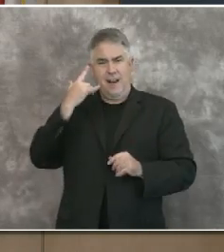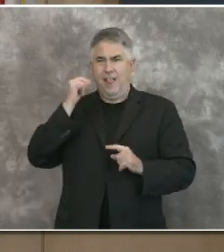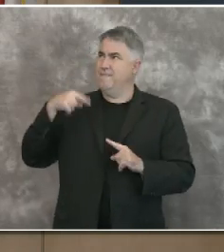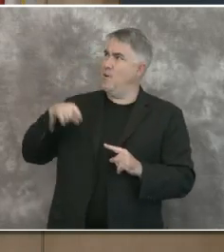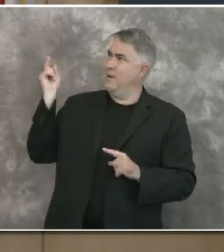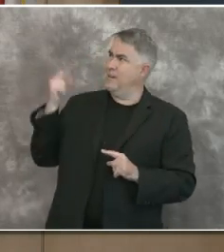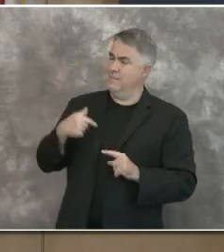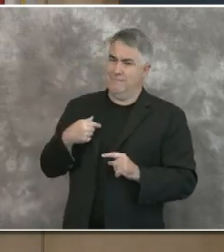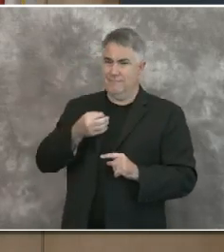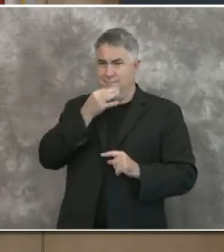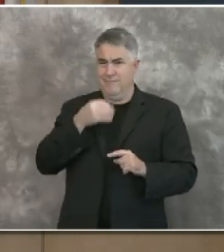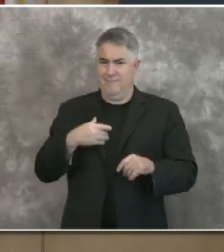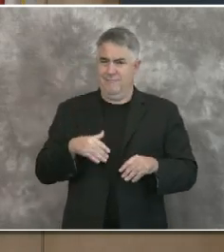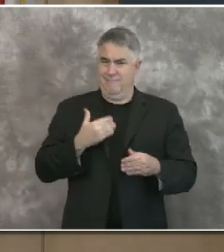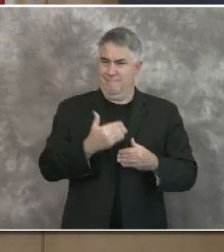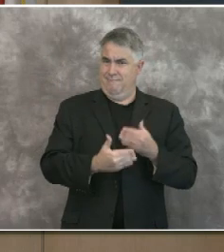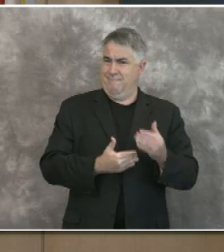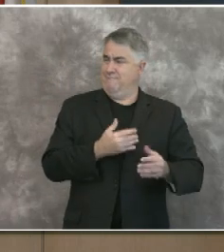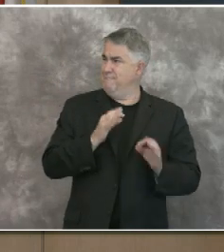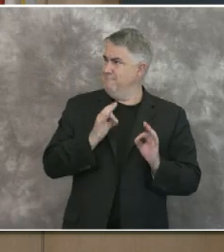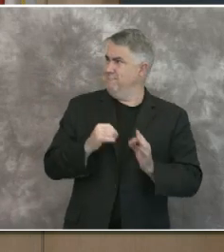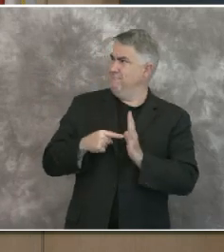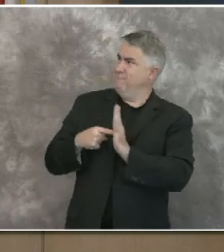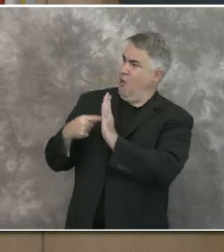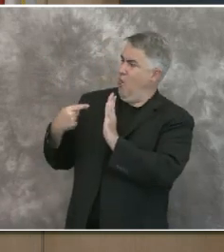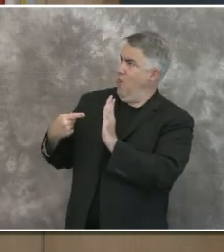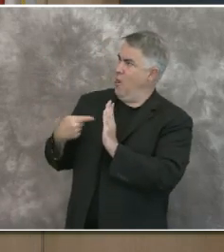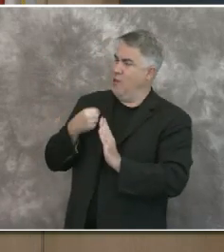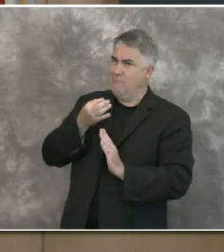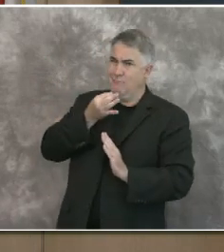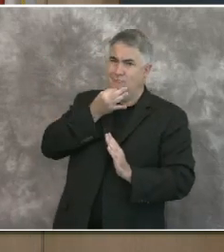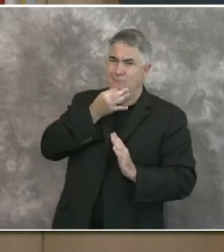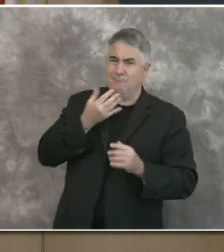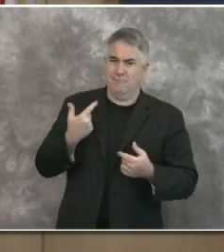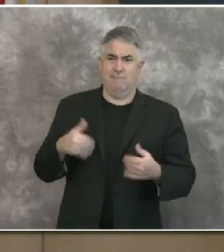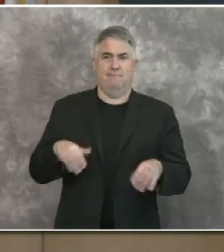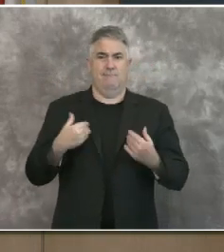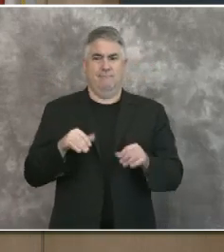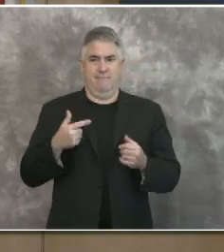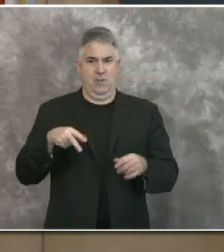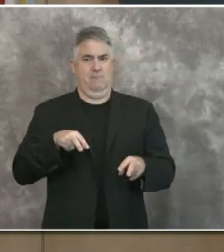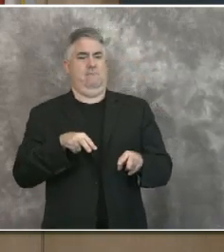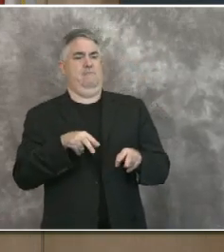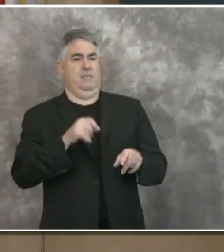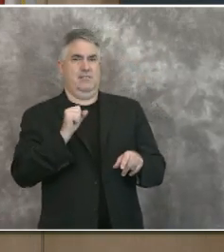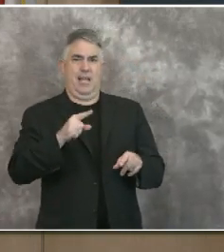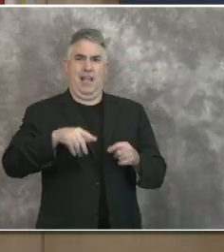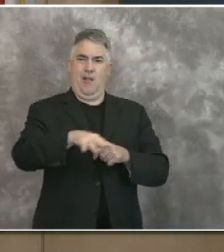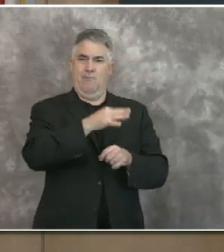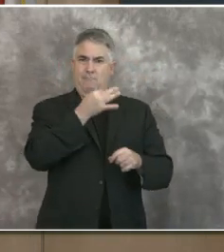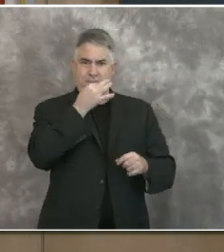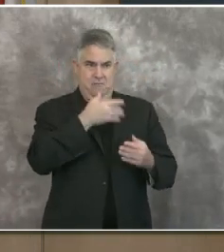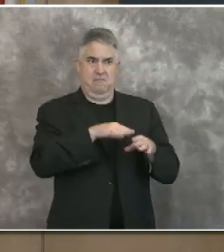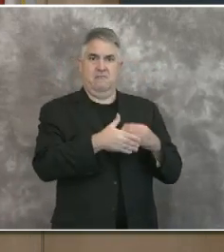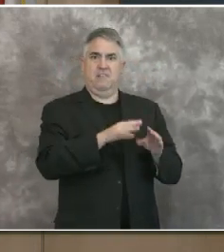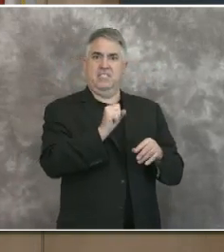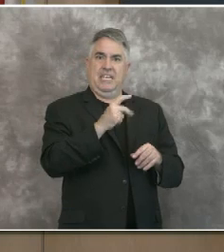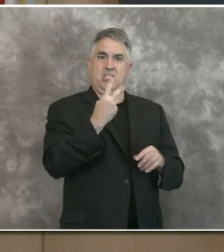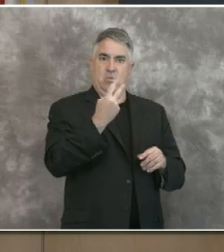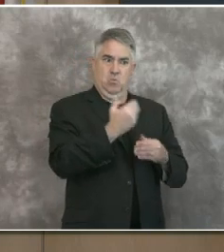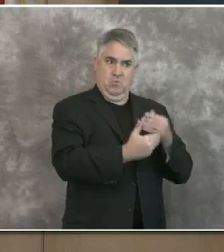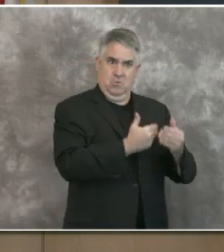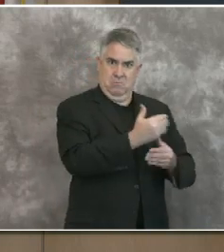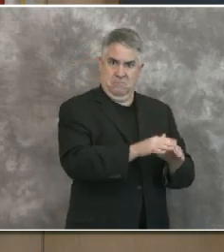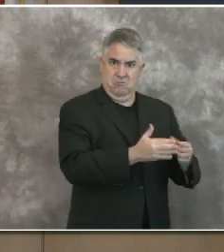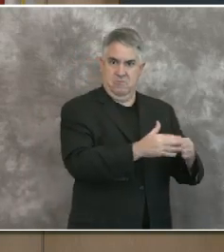a model county for every step we've taken, let's be a model county for implementing Stage 2. Let's not get ahead of ourselves.